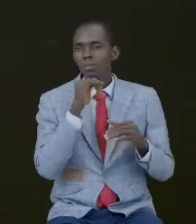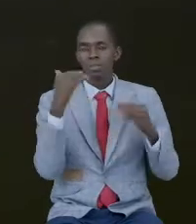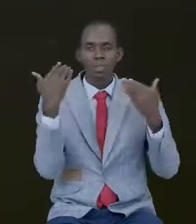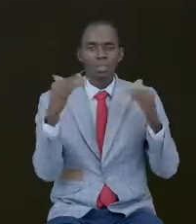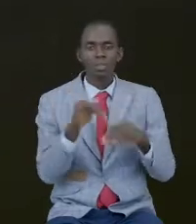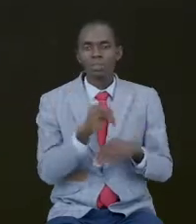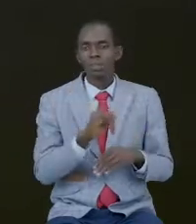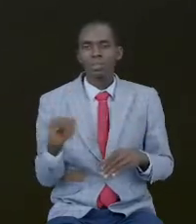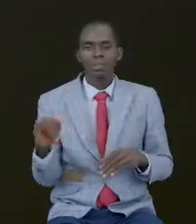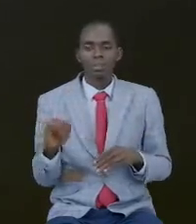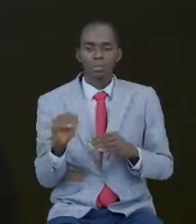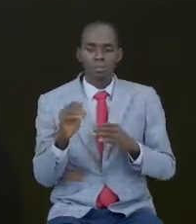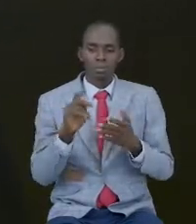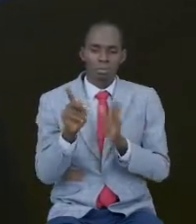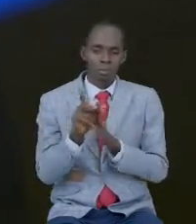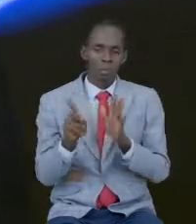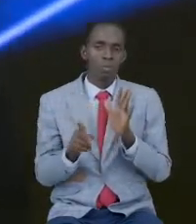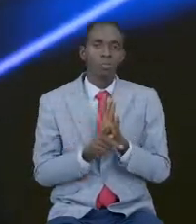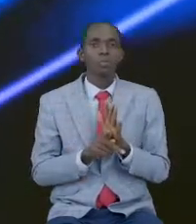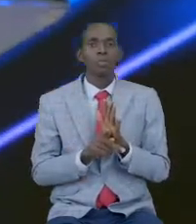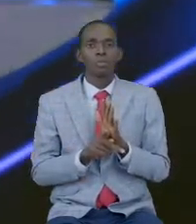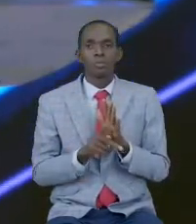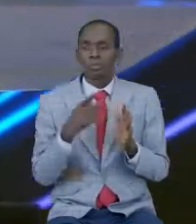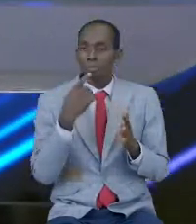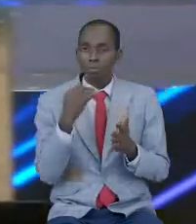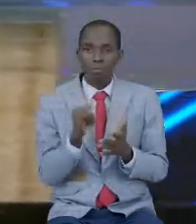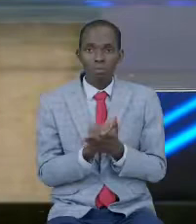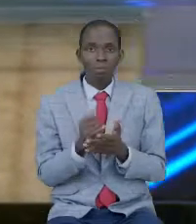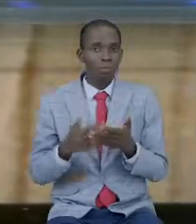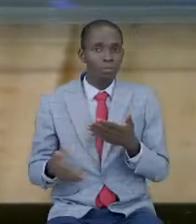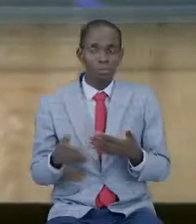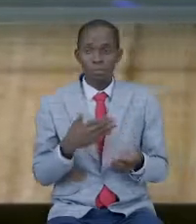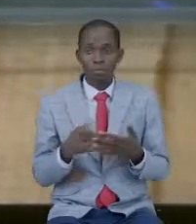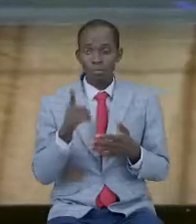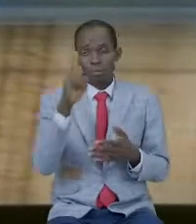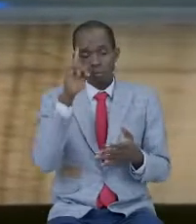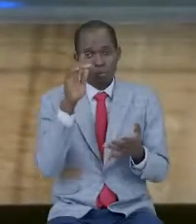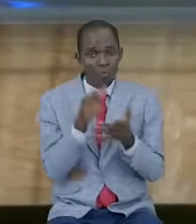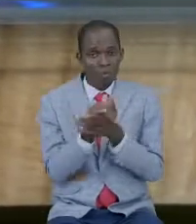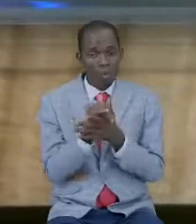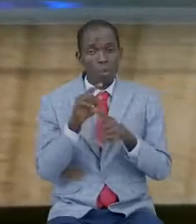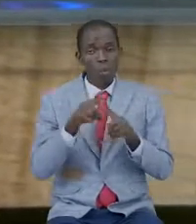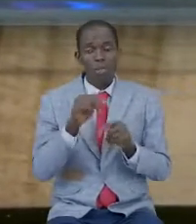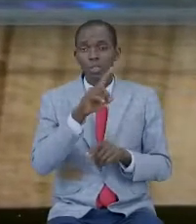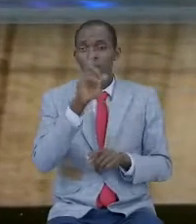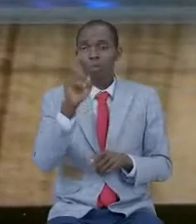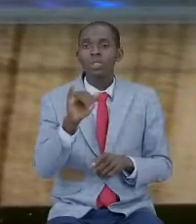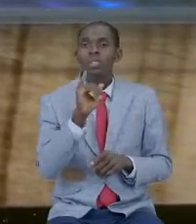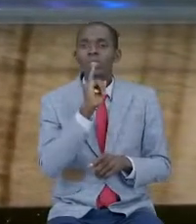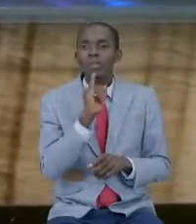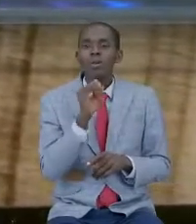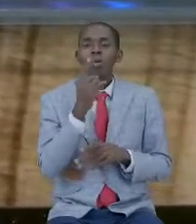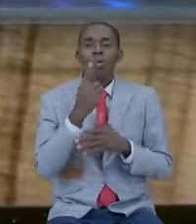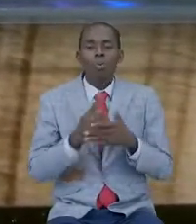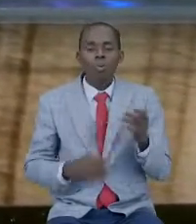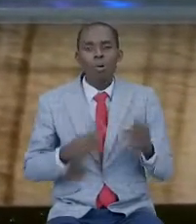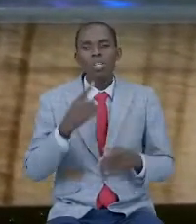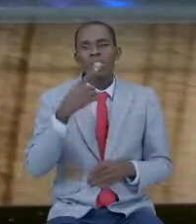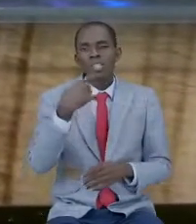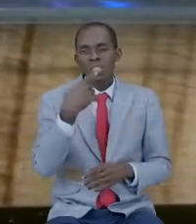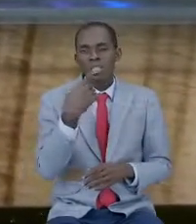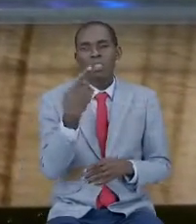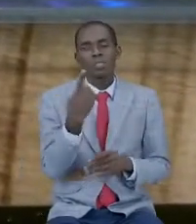principle, that whatever you believe, the question is, what says